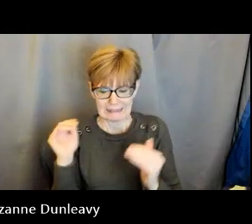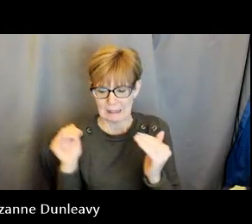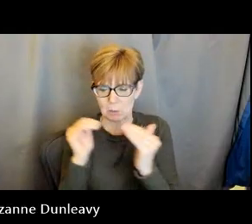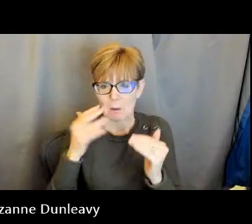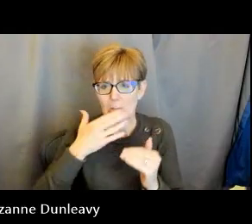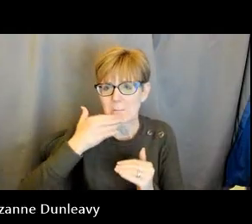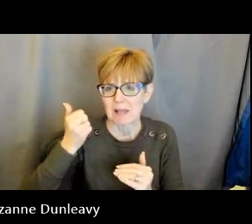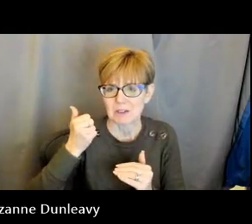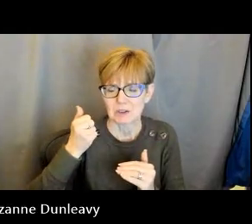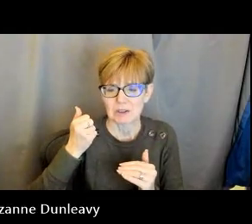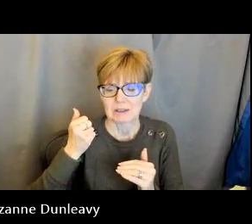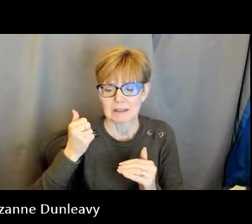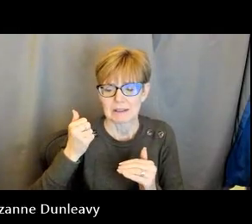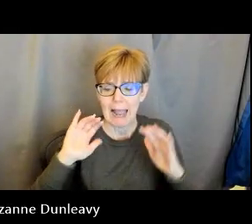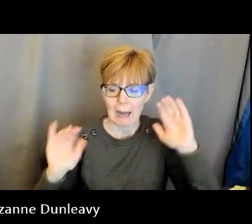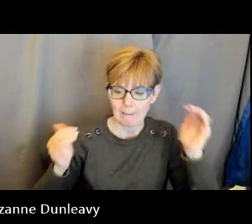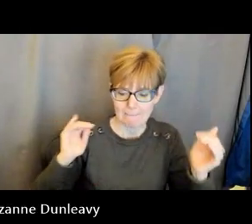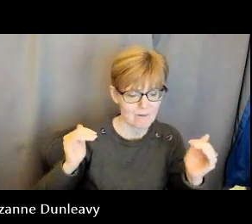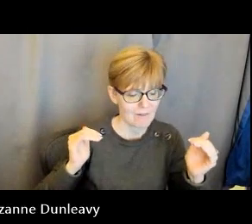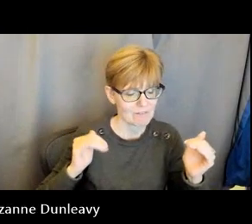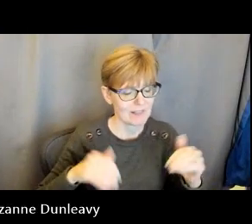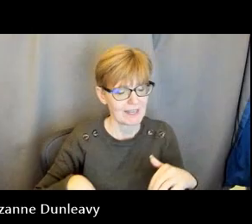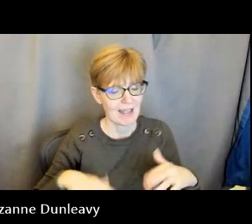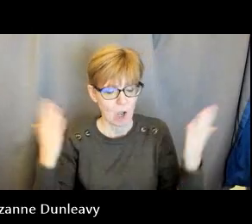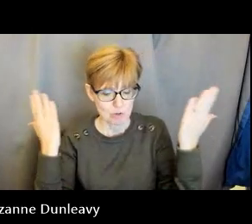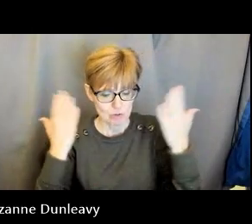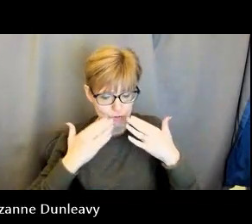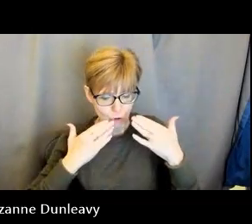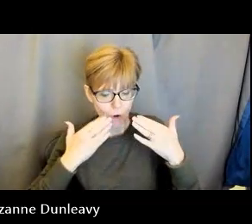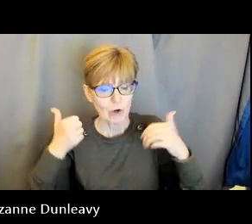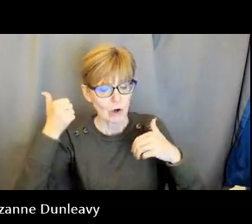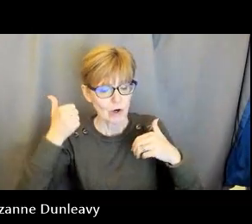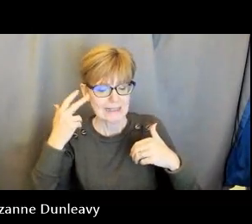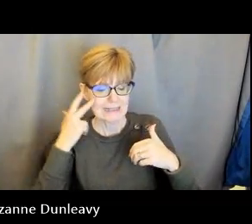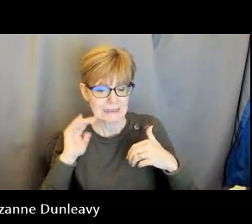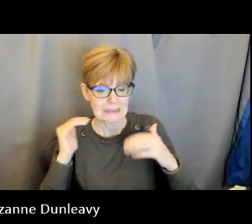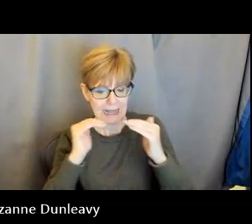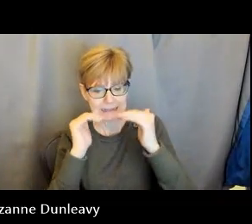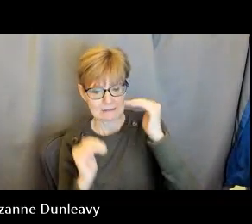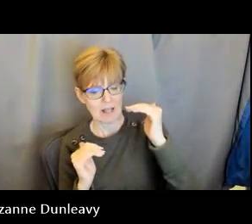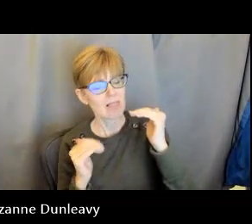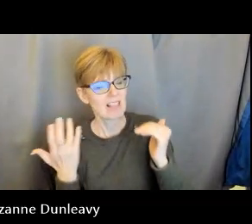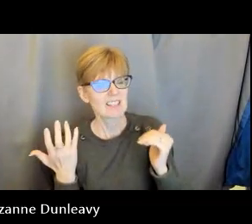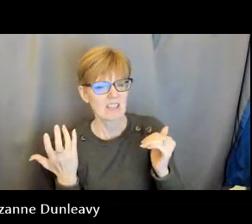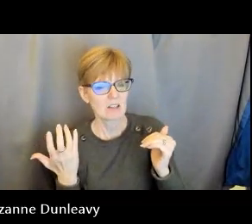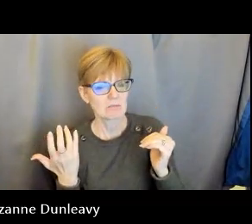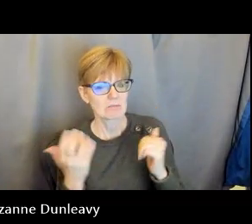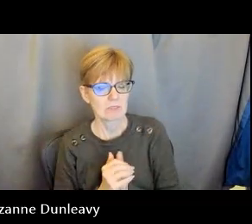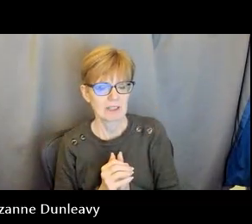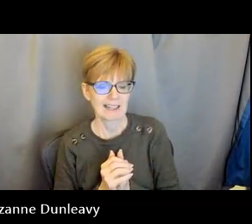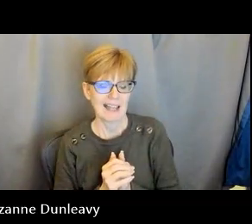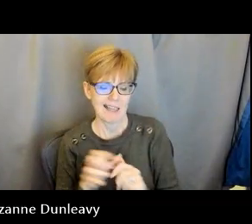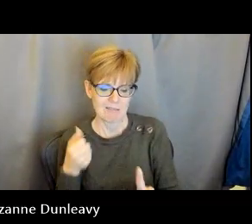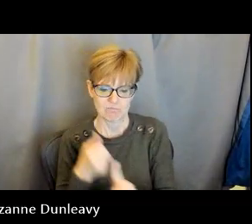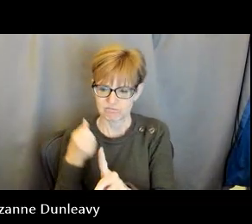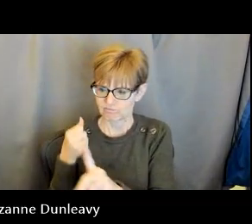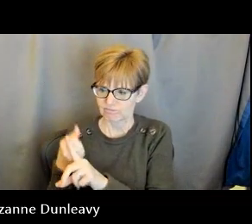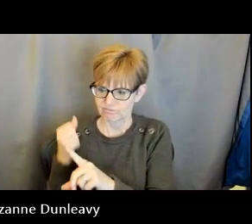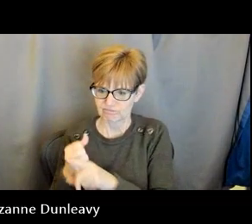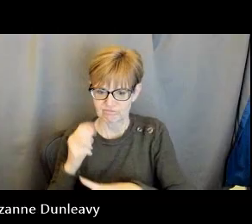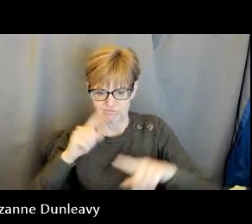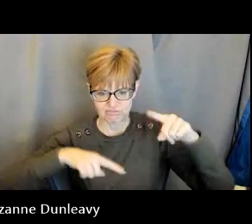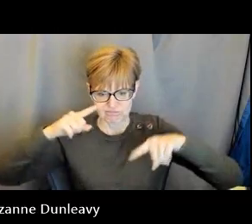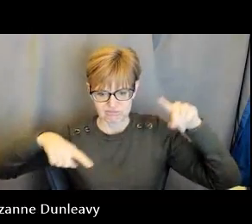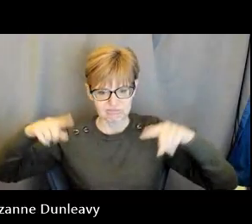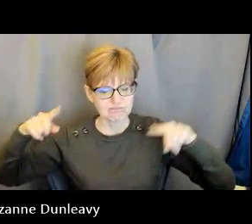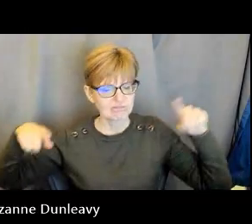contrast, darker is seen as less than. And that plays out in a variety of ways that impact experiences of